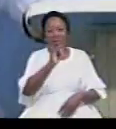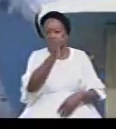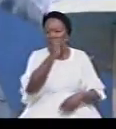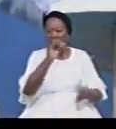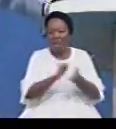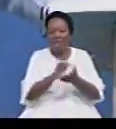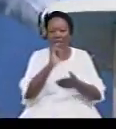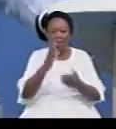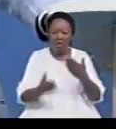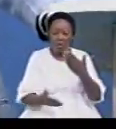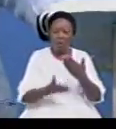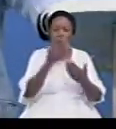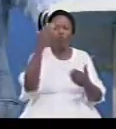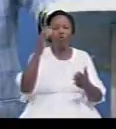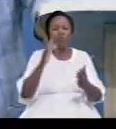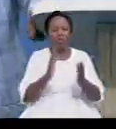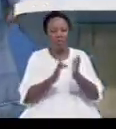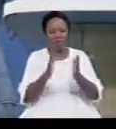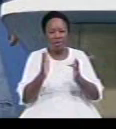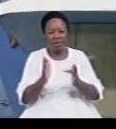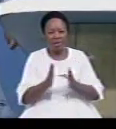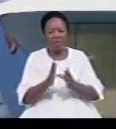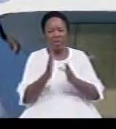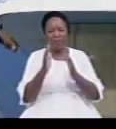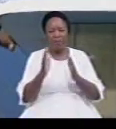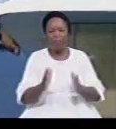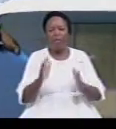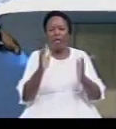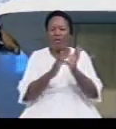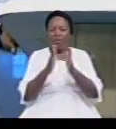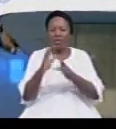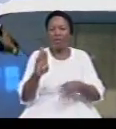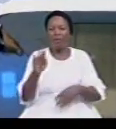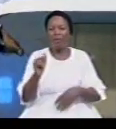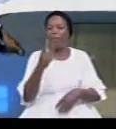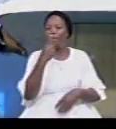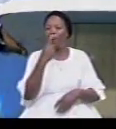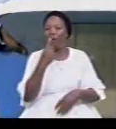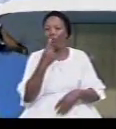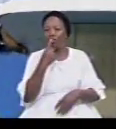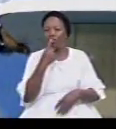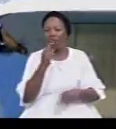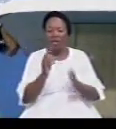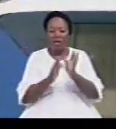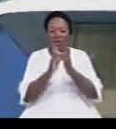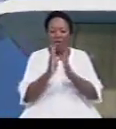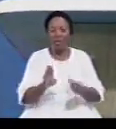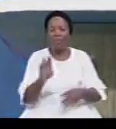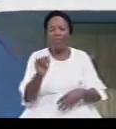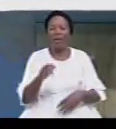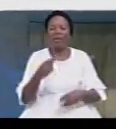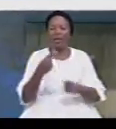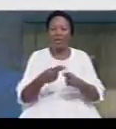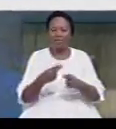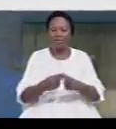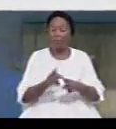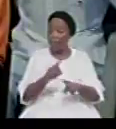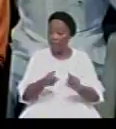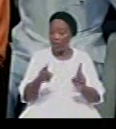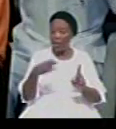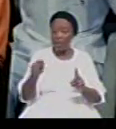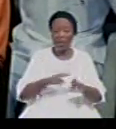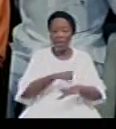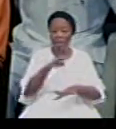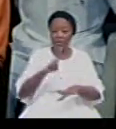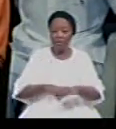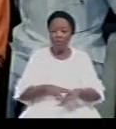almost Christian. Christian by mouth, Christian by name, but the nature,